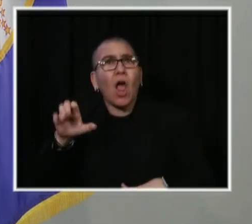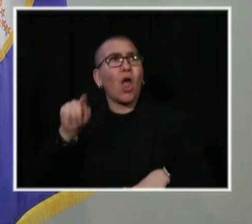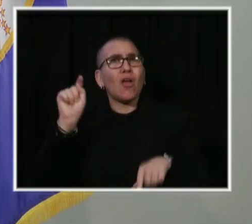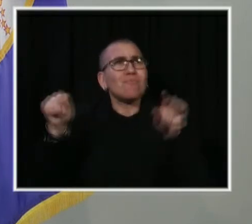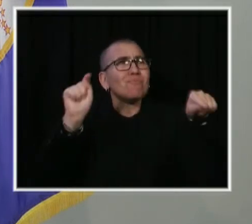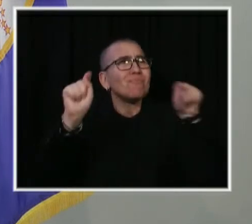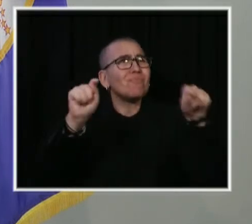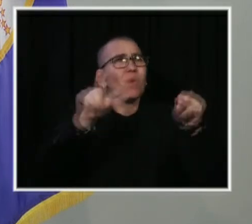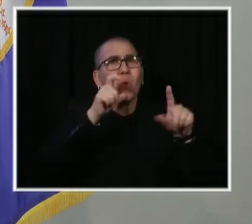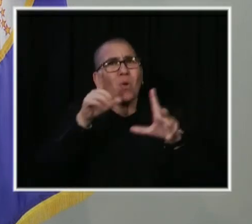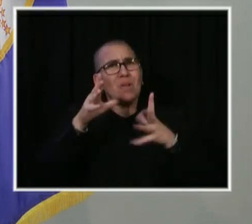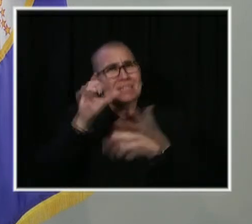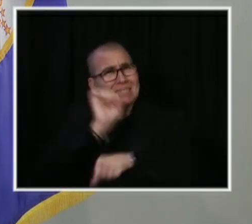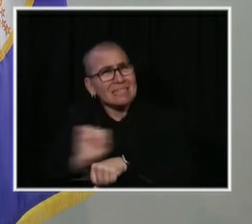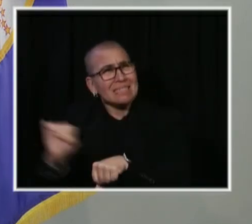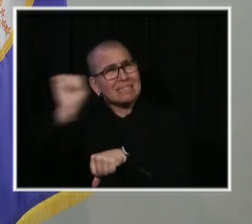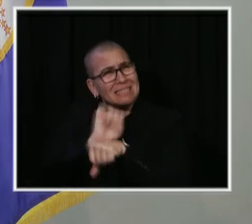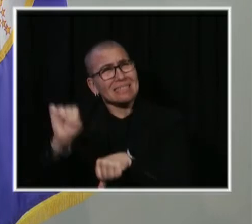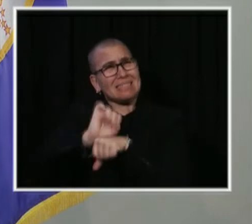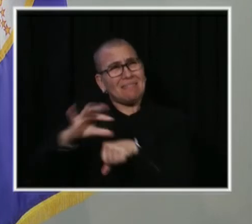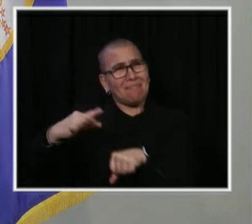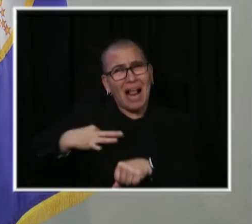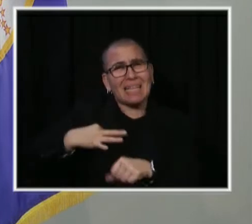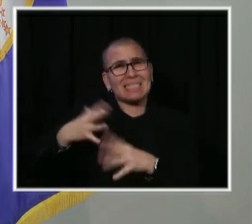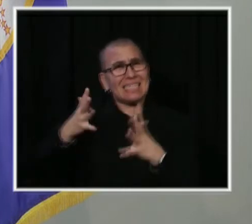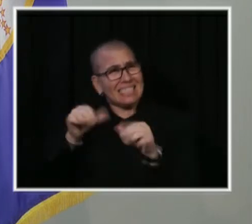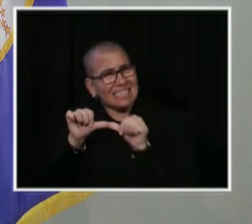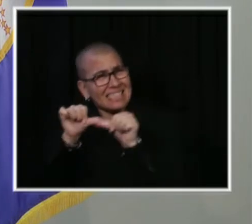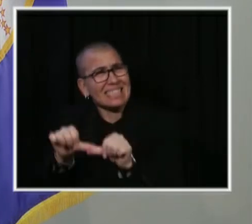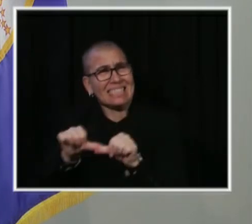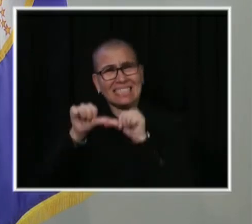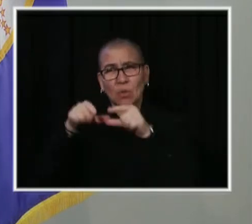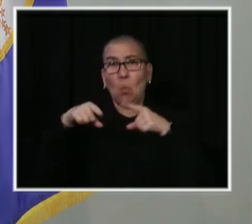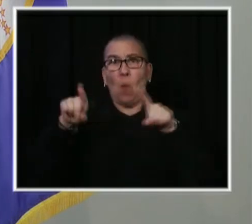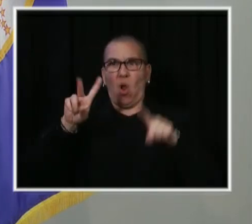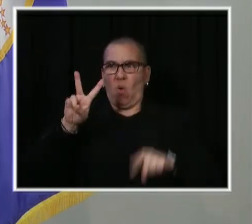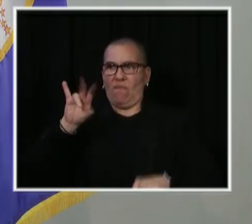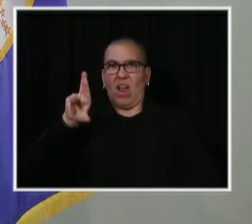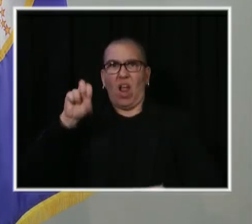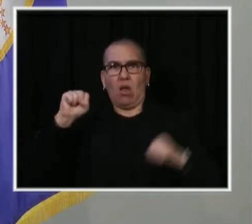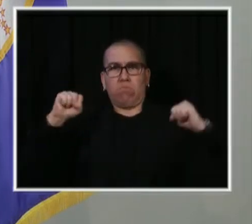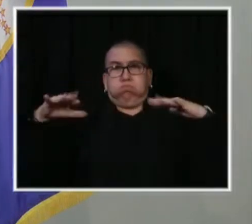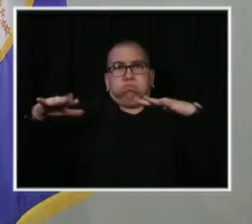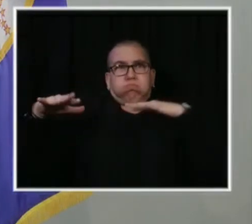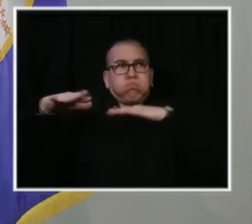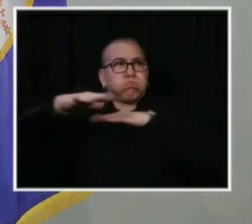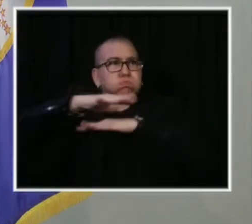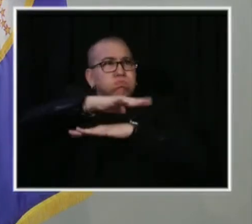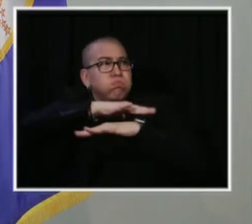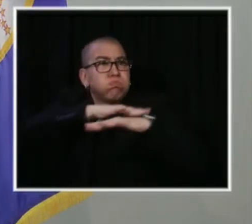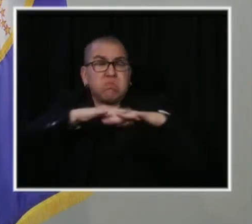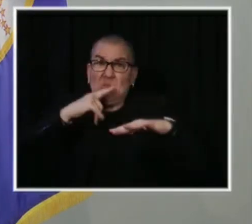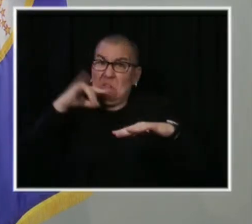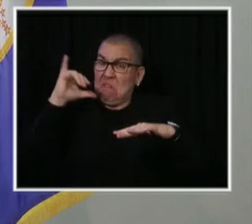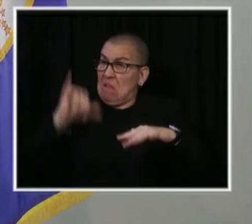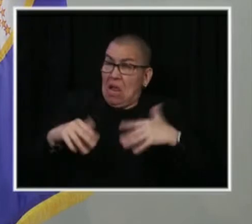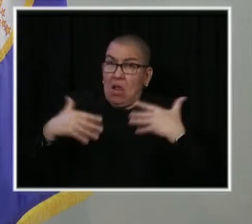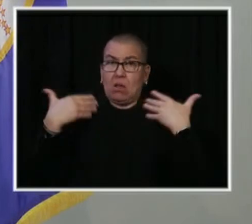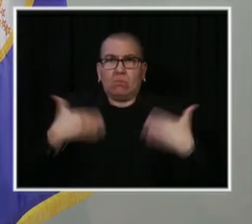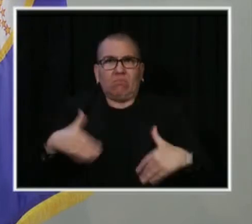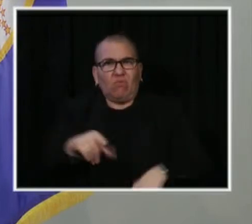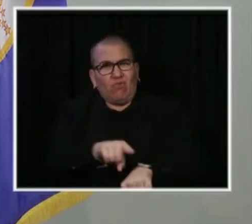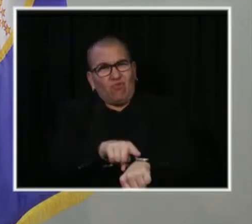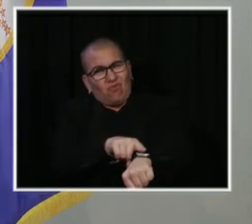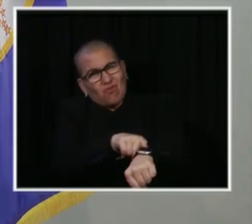served worked at the grocery stores, so many, and then to you, Minnesotans. It's been a long journey, but we did